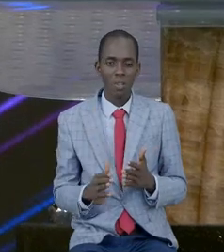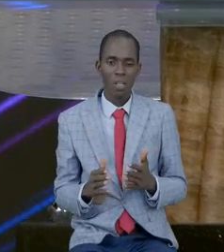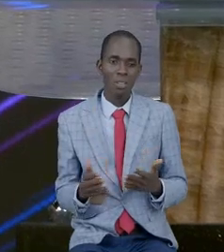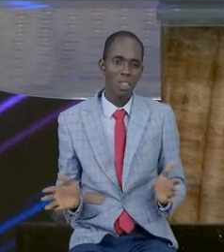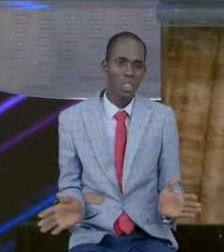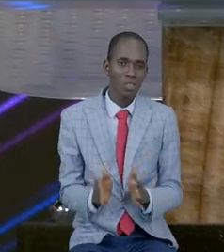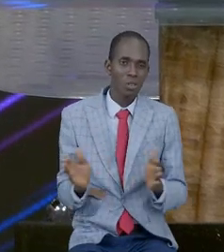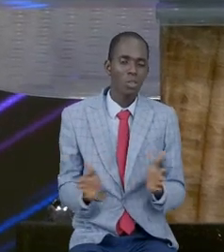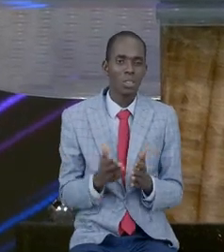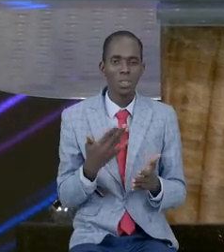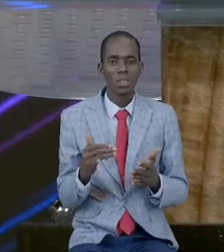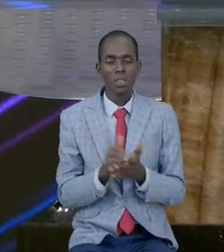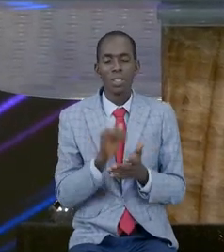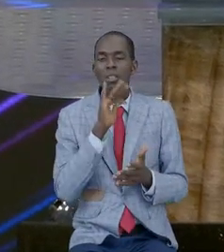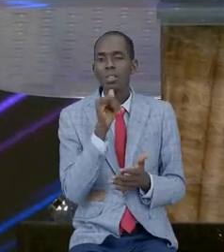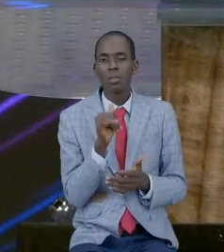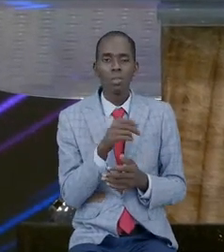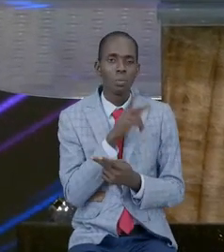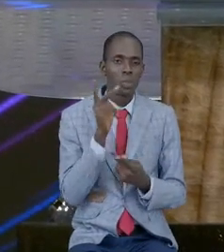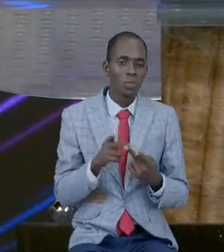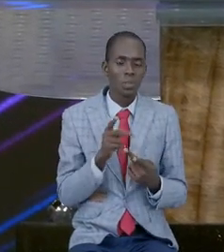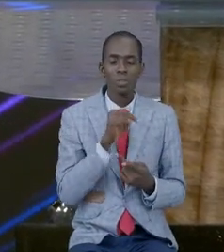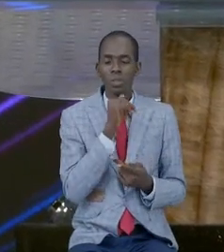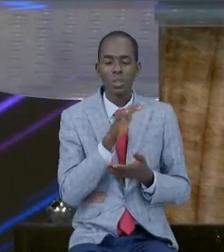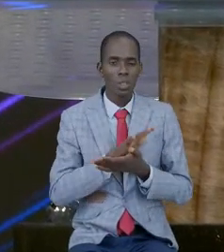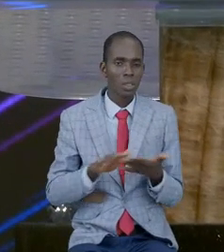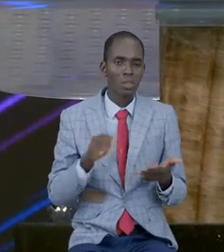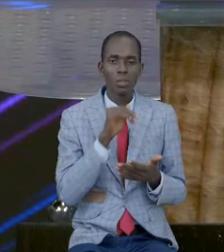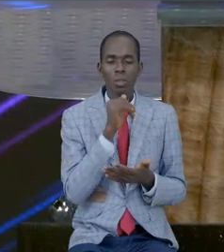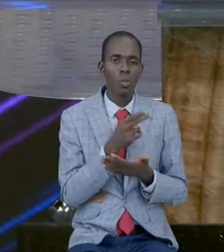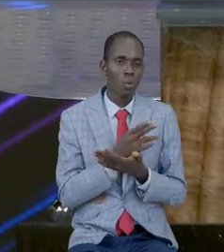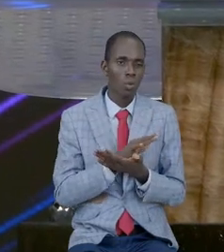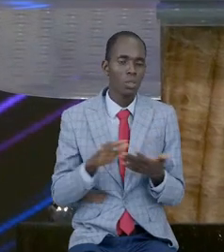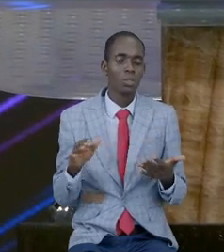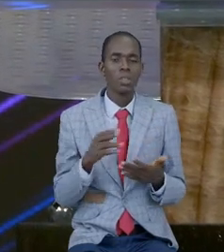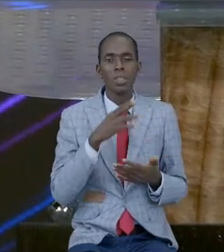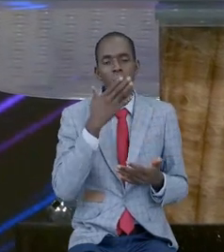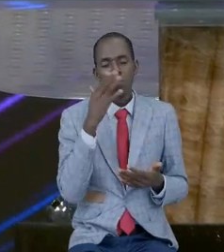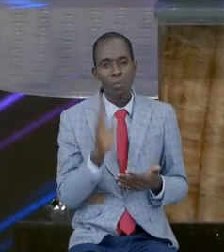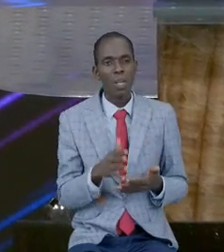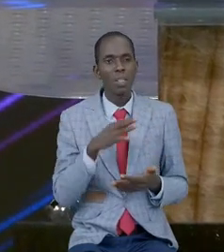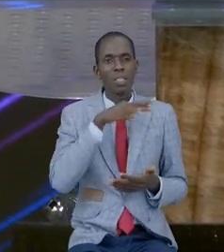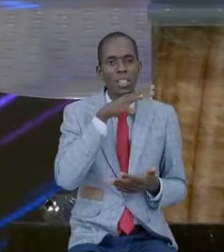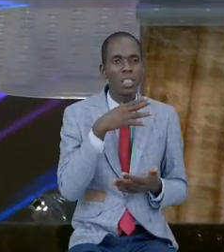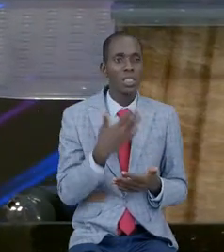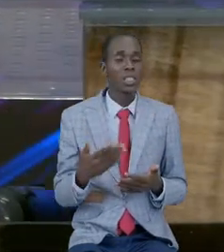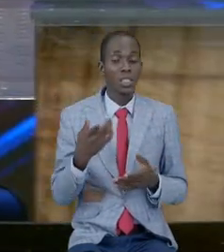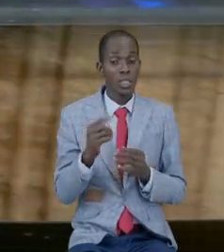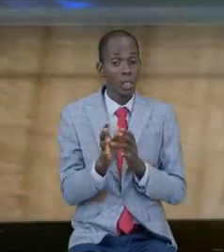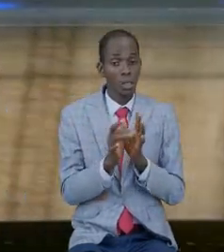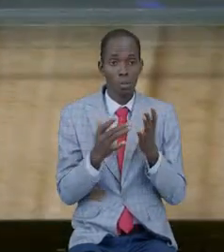impurity iniquity transgression evil the scriptures come to